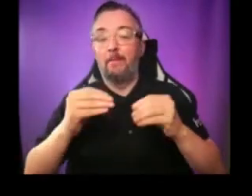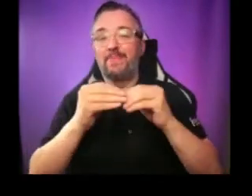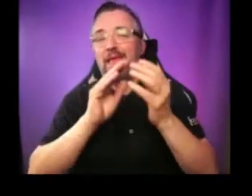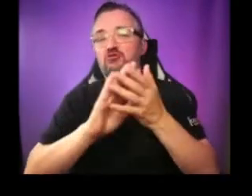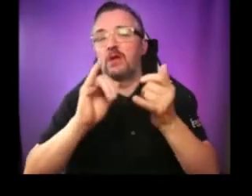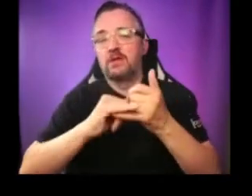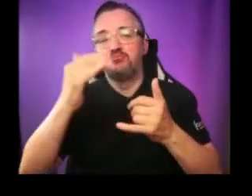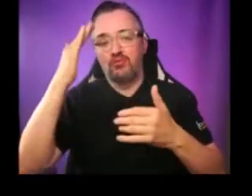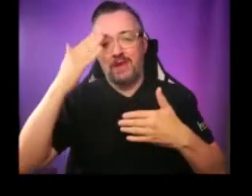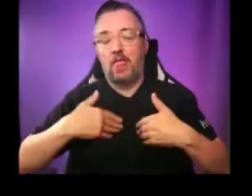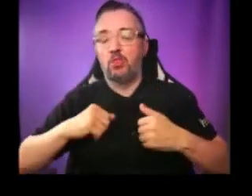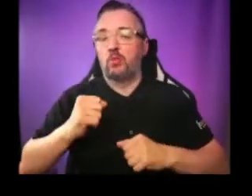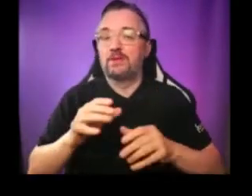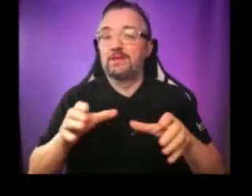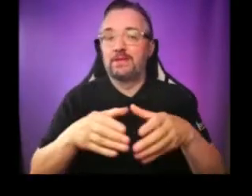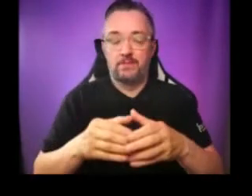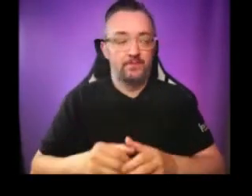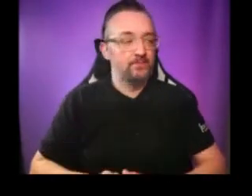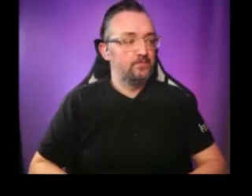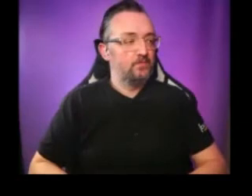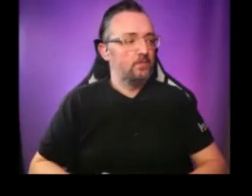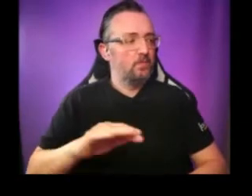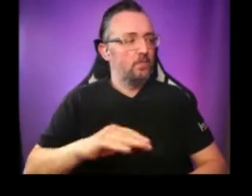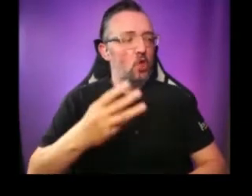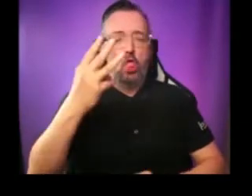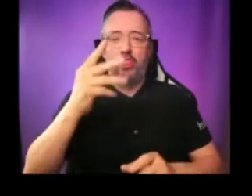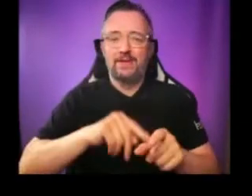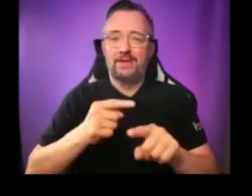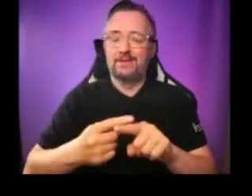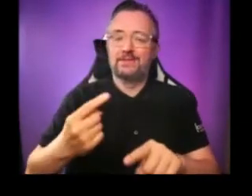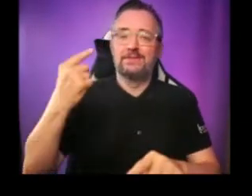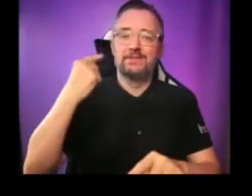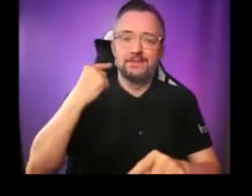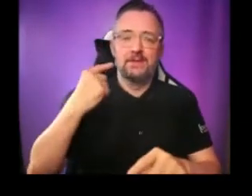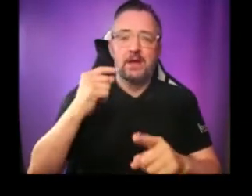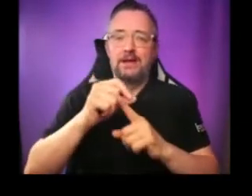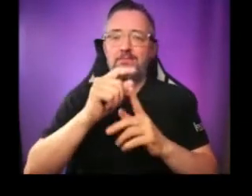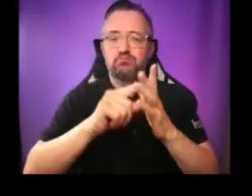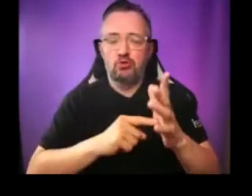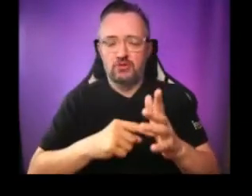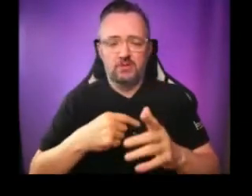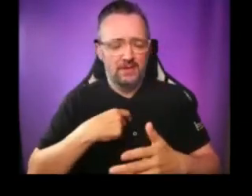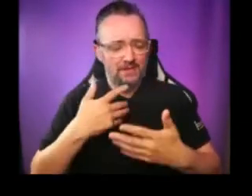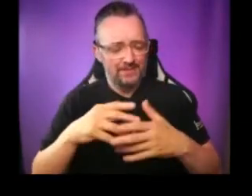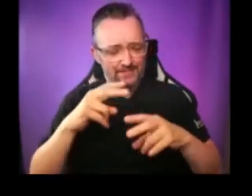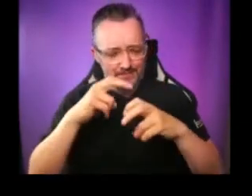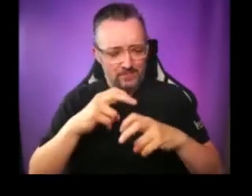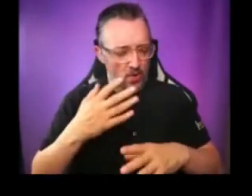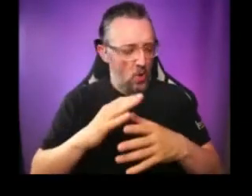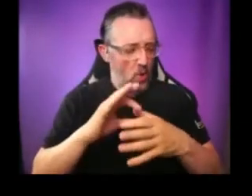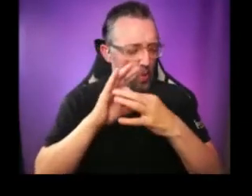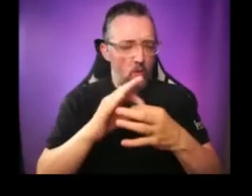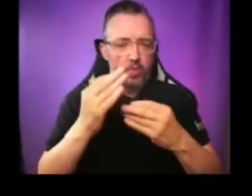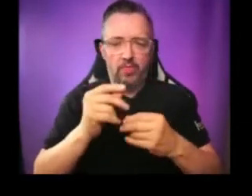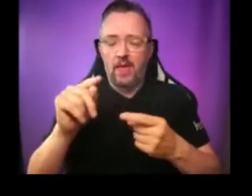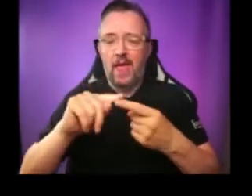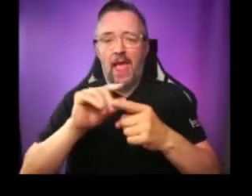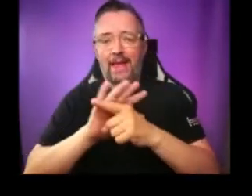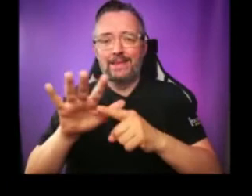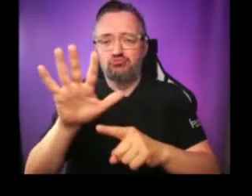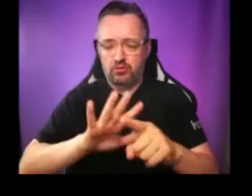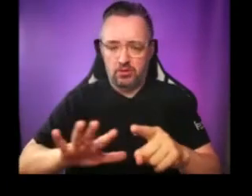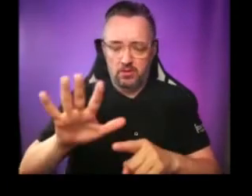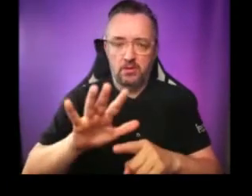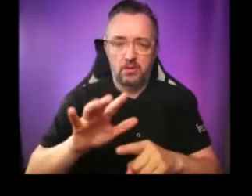So 3 years ago, while working on a physical activity and data literacy project, I found myself working with pupils and teachers in Edinburgh region. And what